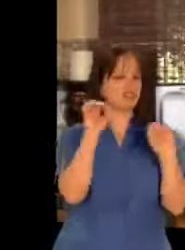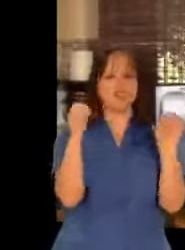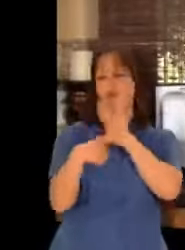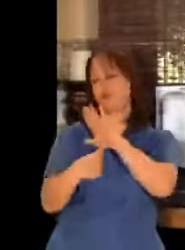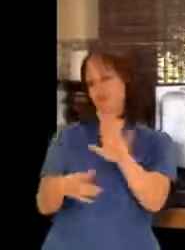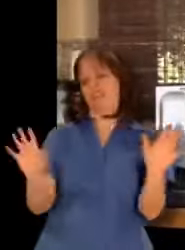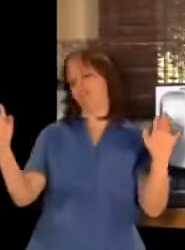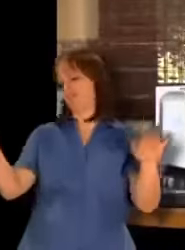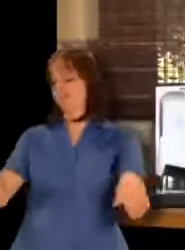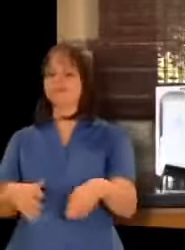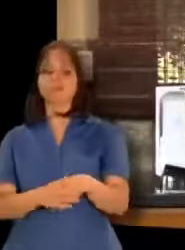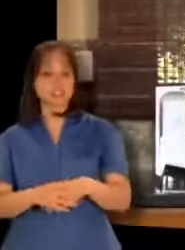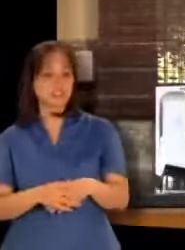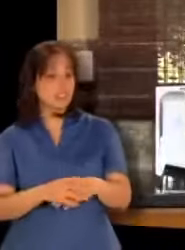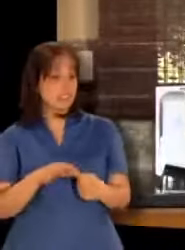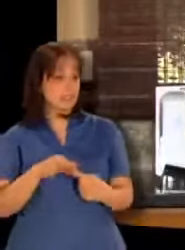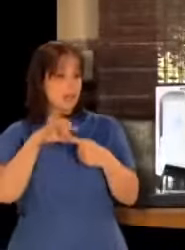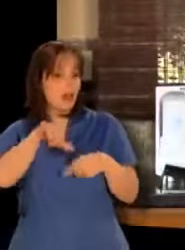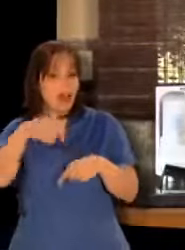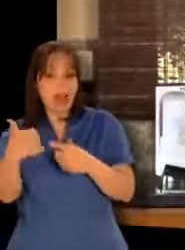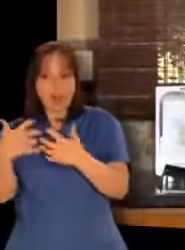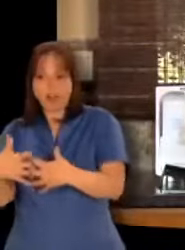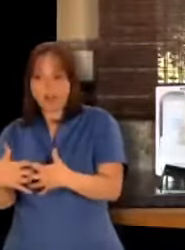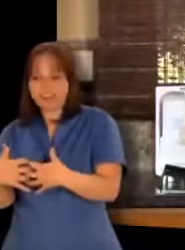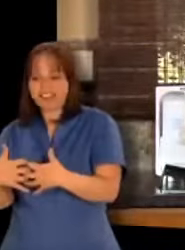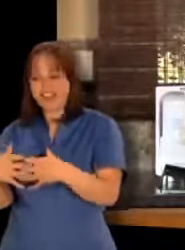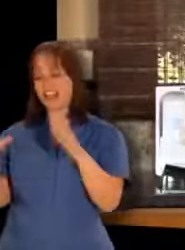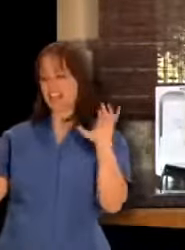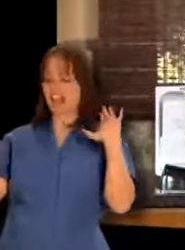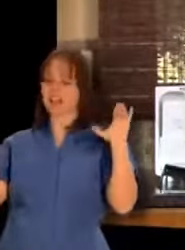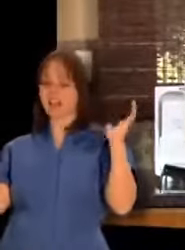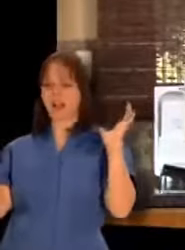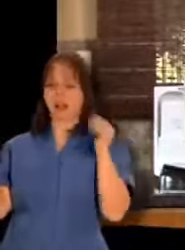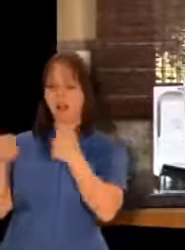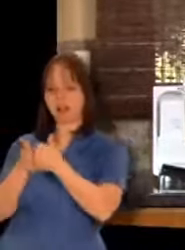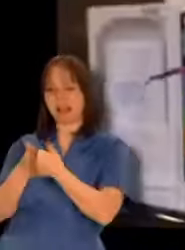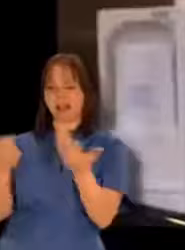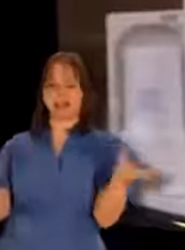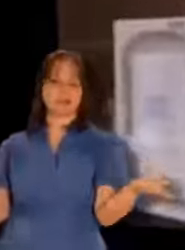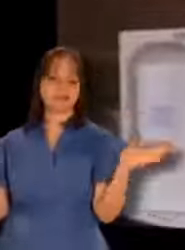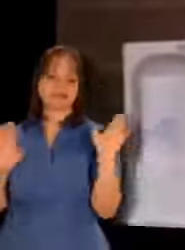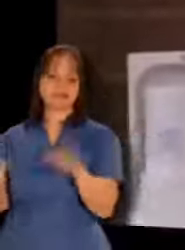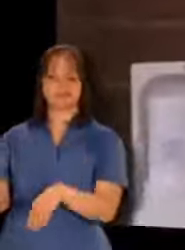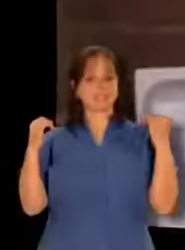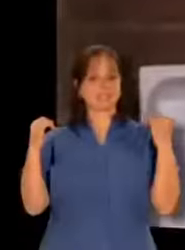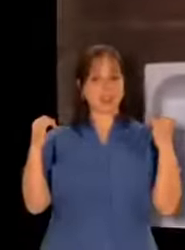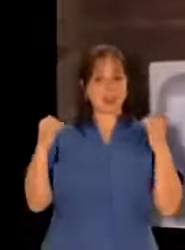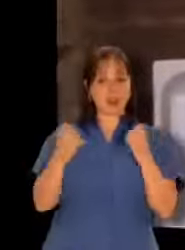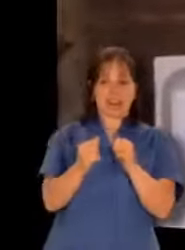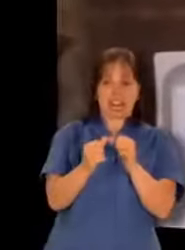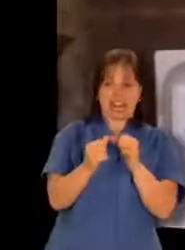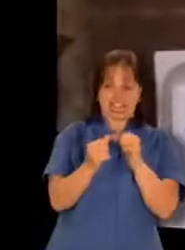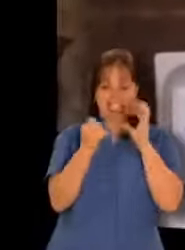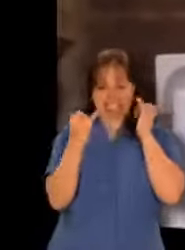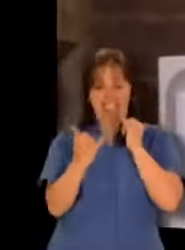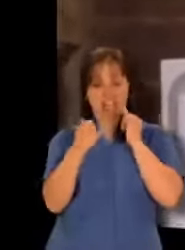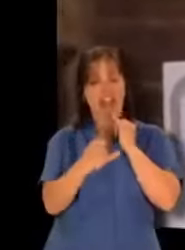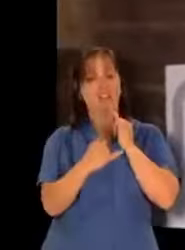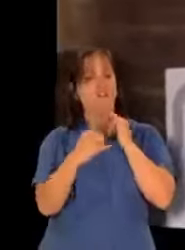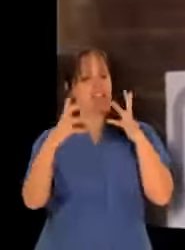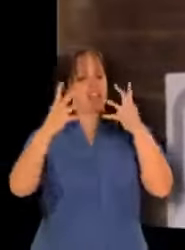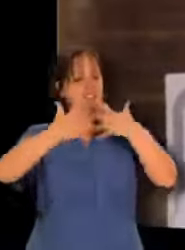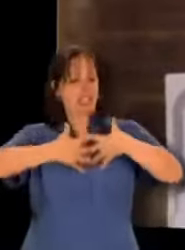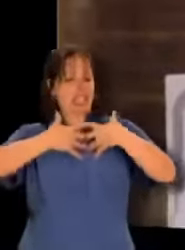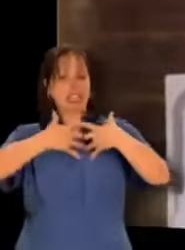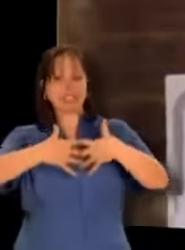you, especially these other machines, the so-called competition on the market today. Right back here is what is the engine, and this